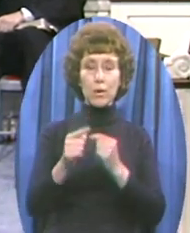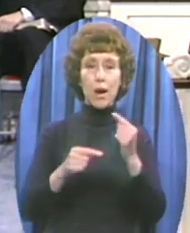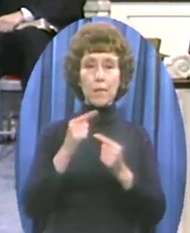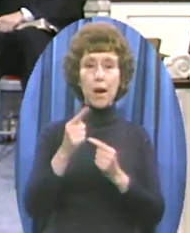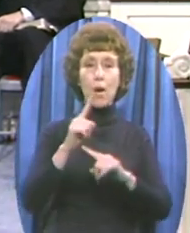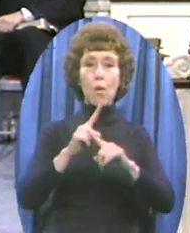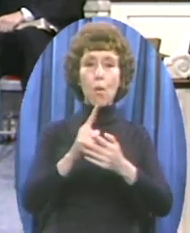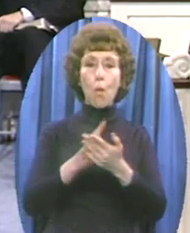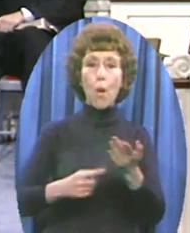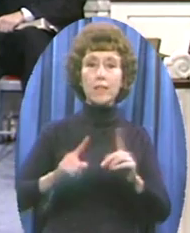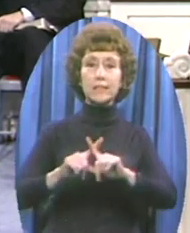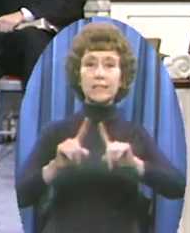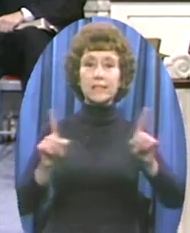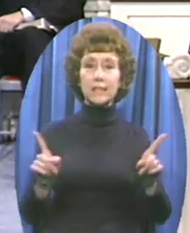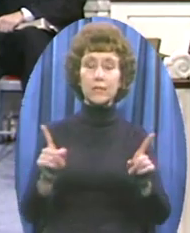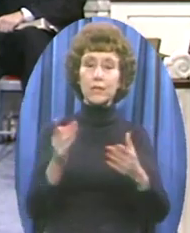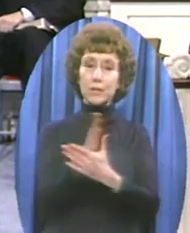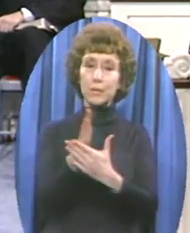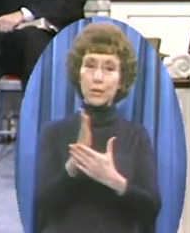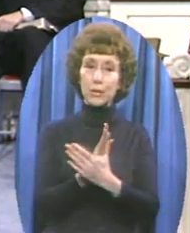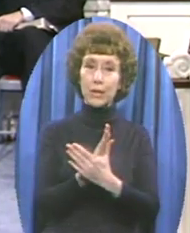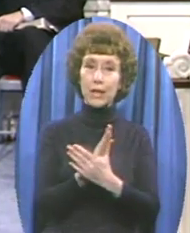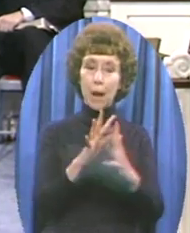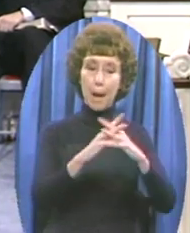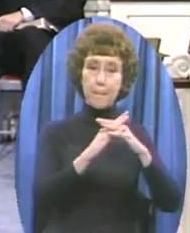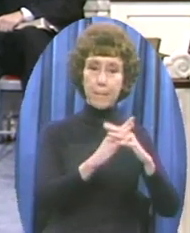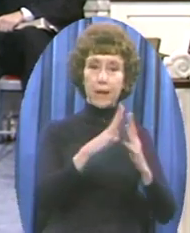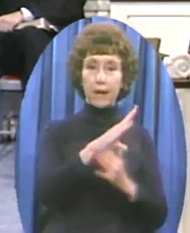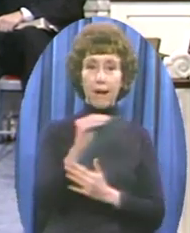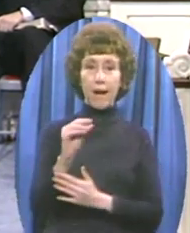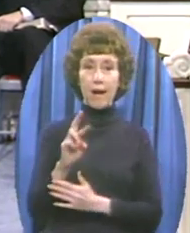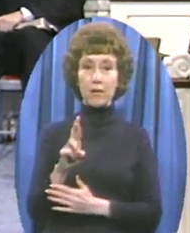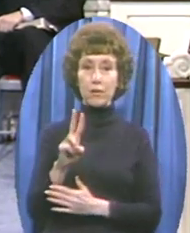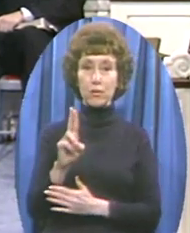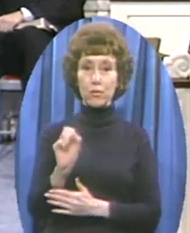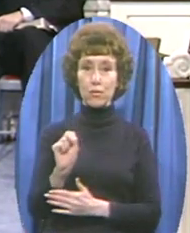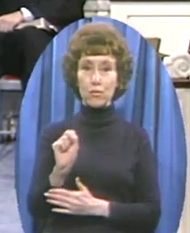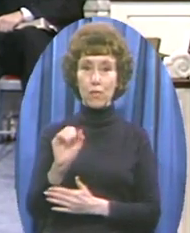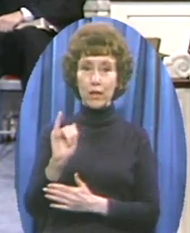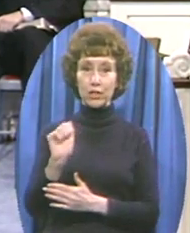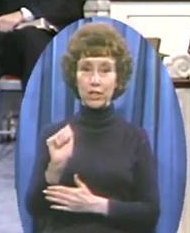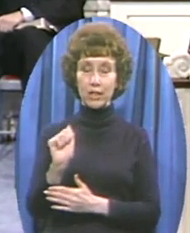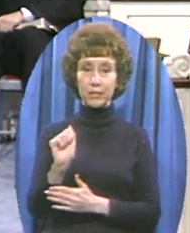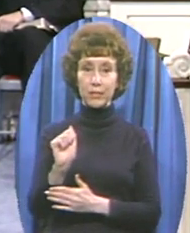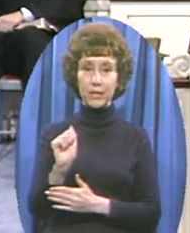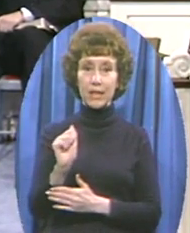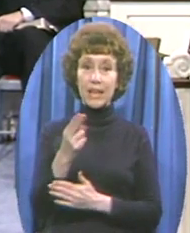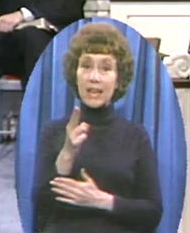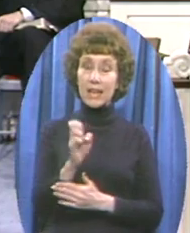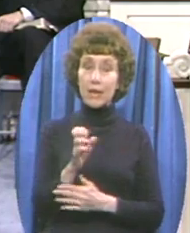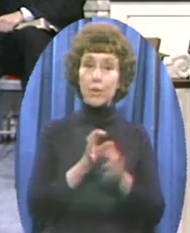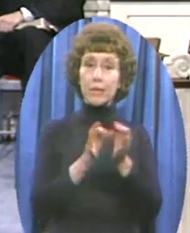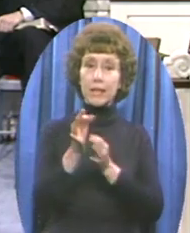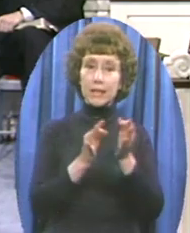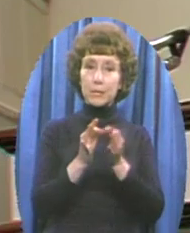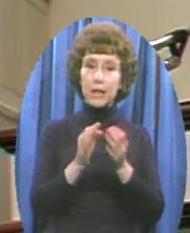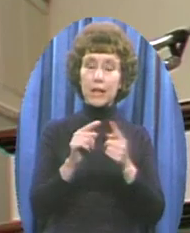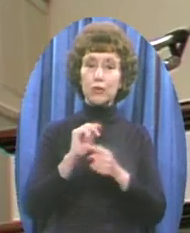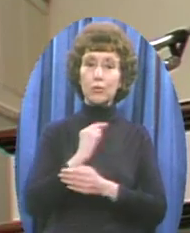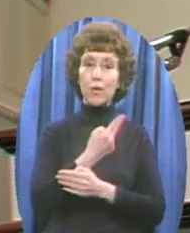United States and the Soviet Union. He'll be telling you if, in fact, America has any hope for